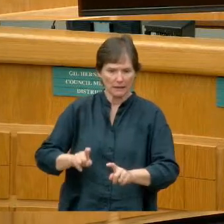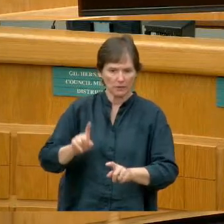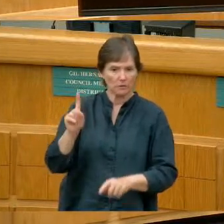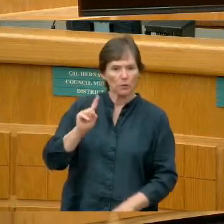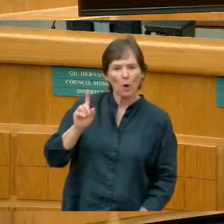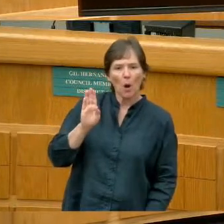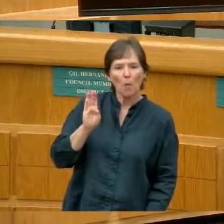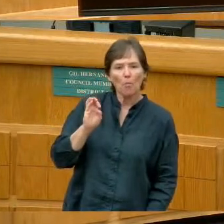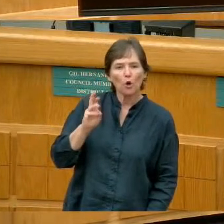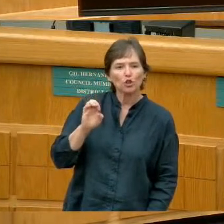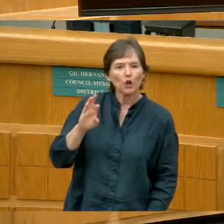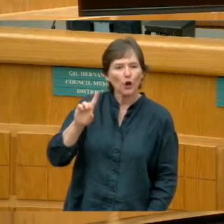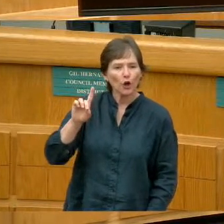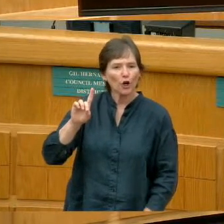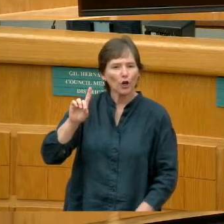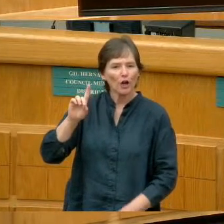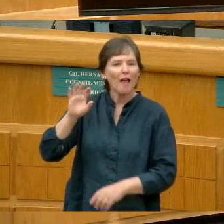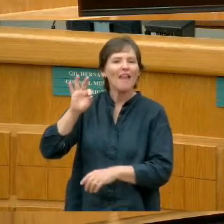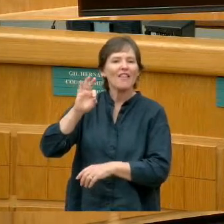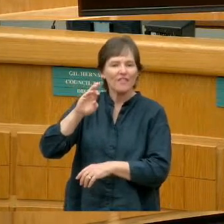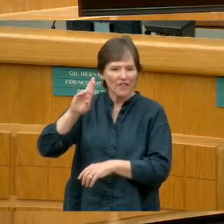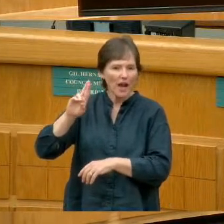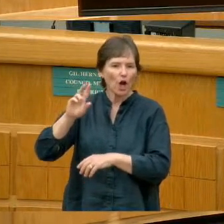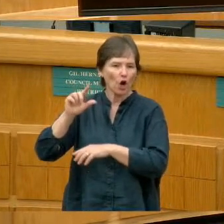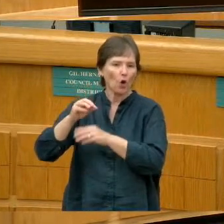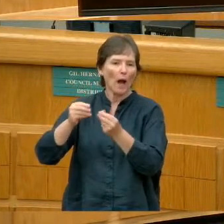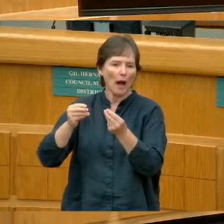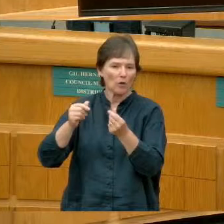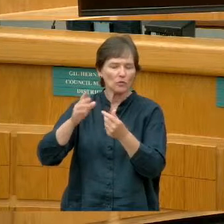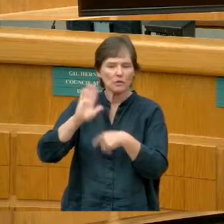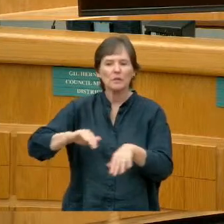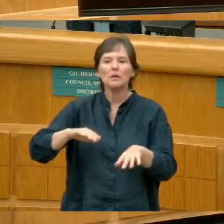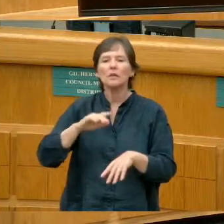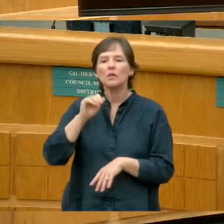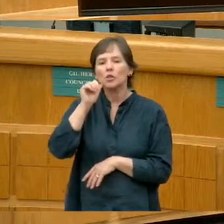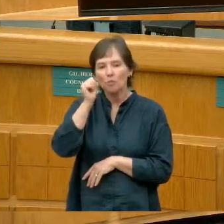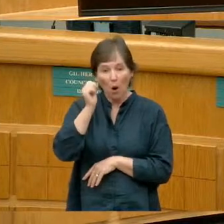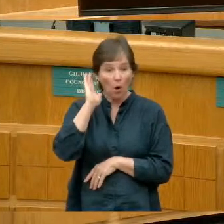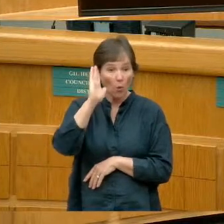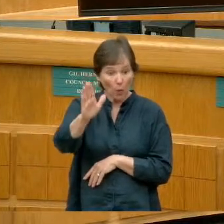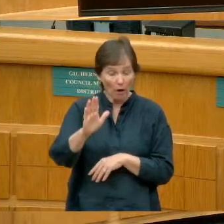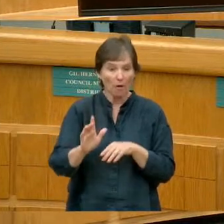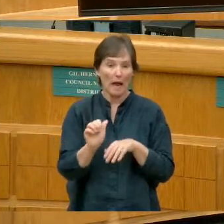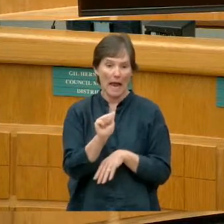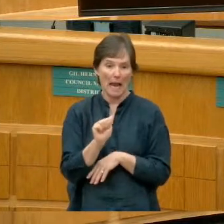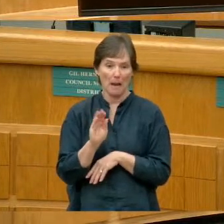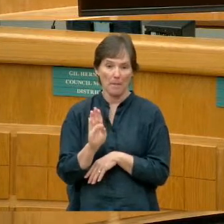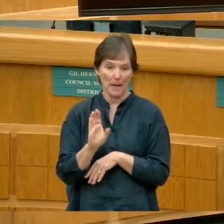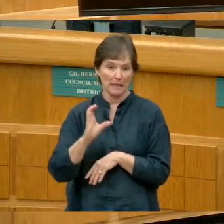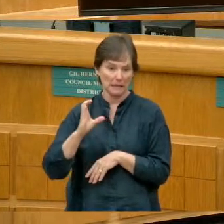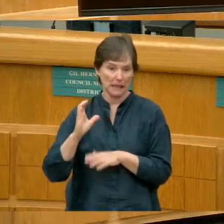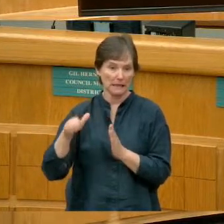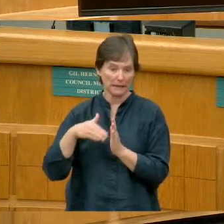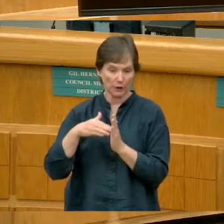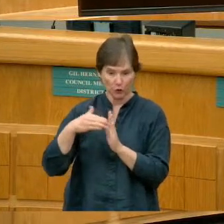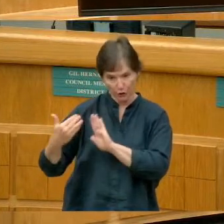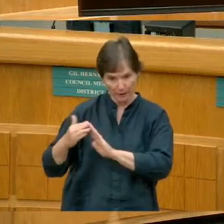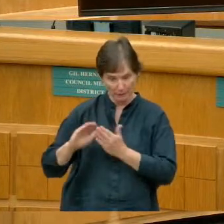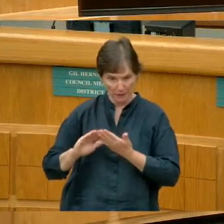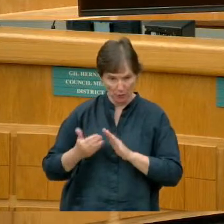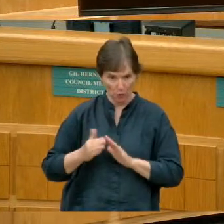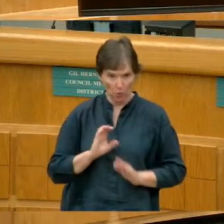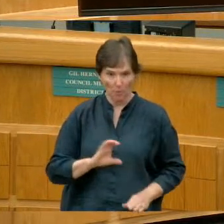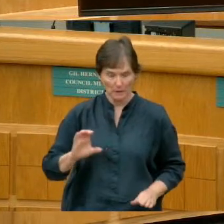Center, the Borchard Fairgrounds, I should say. Tomorrow at the ABC Center, the National Guard will be there. And then on Saturday, they'll be back at